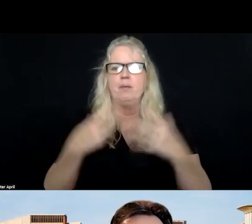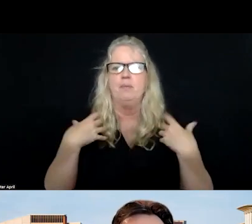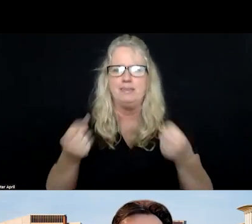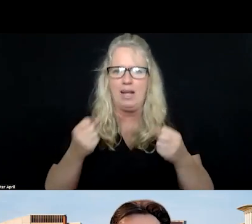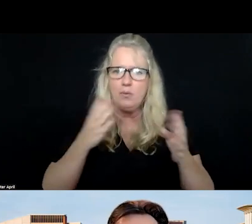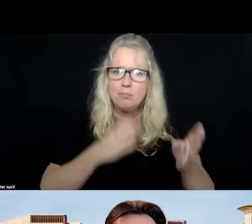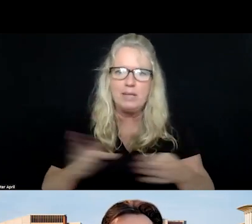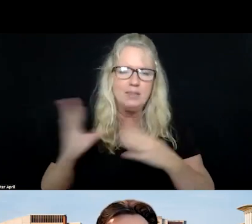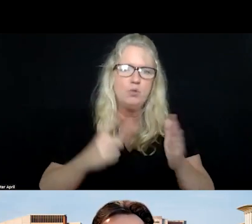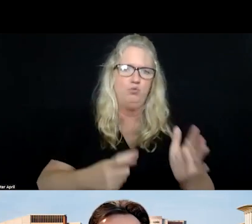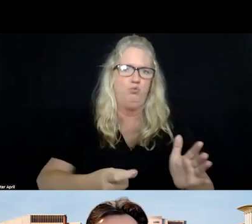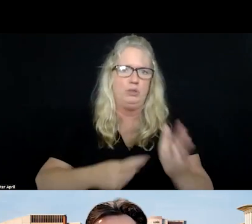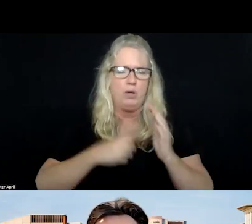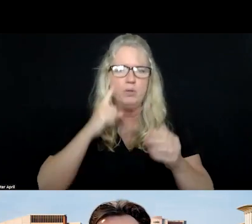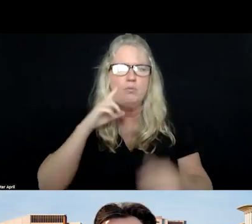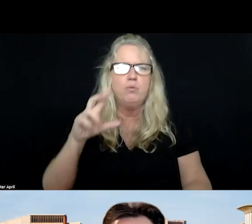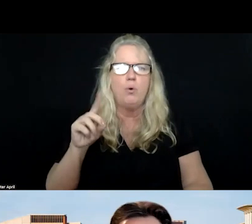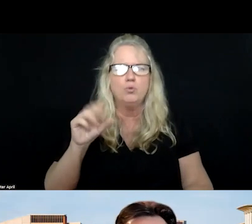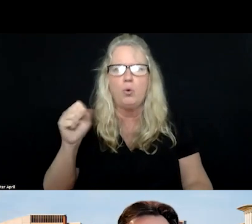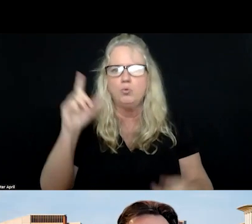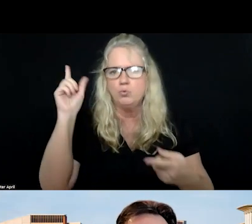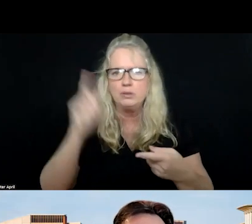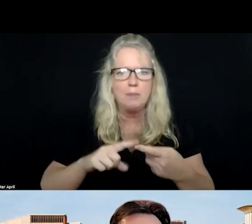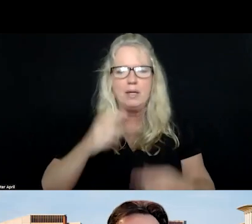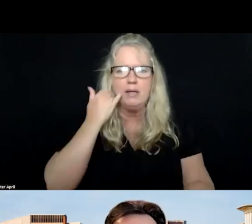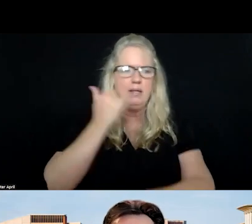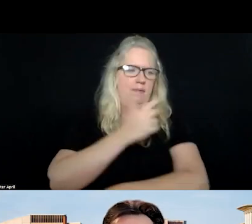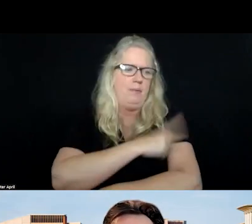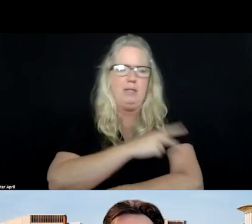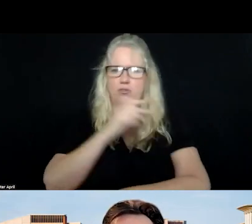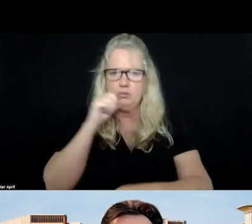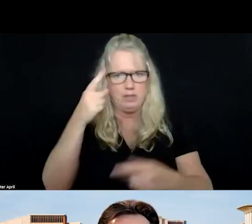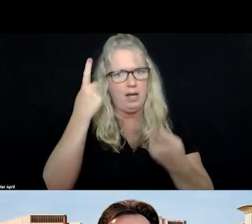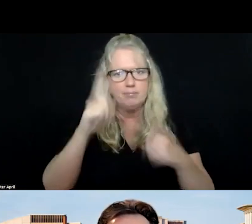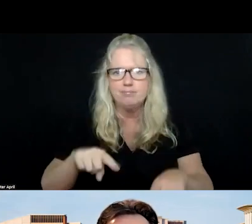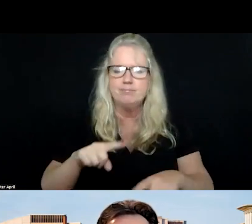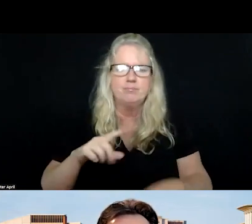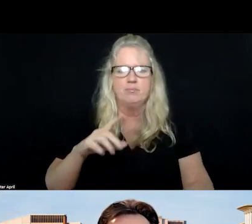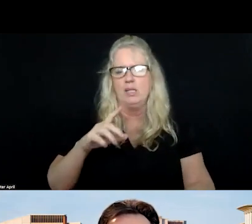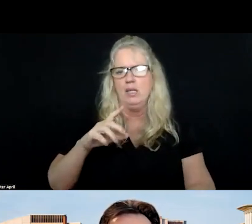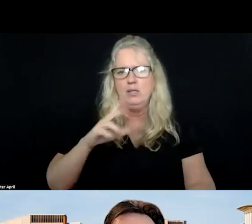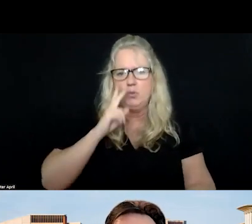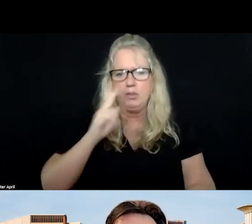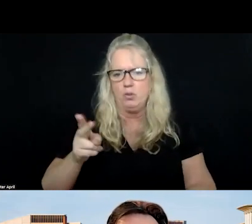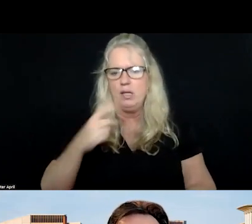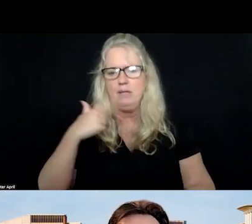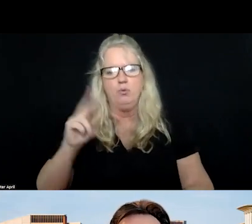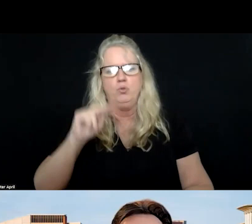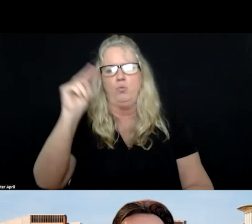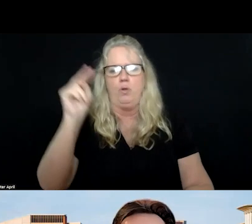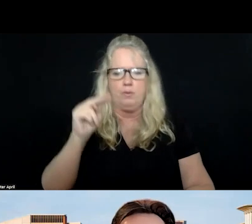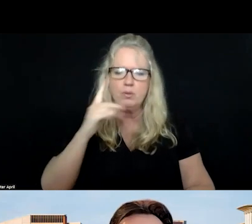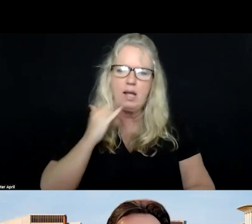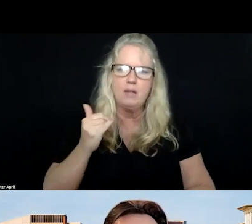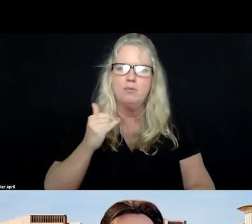are requiring dose reductions, even if the patient has not consented. I'm looking at you, Kaiser, Northern California.